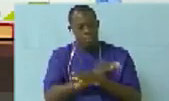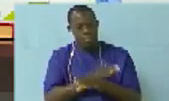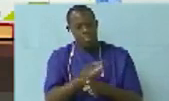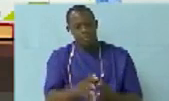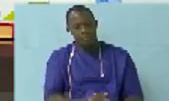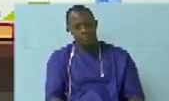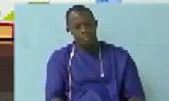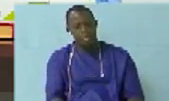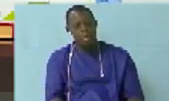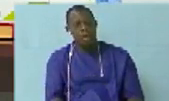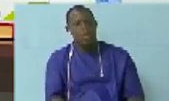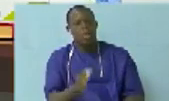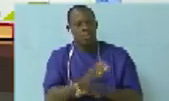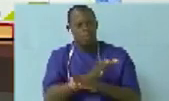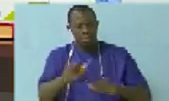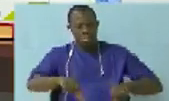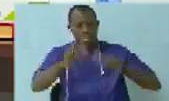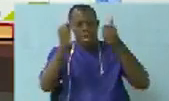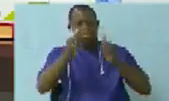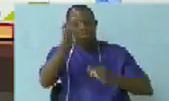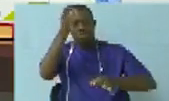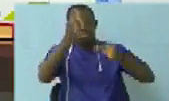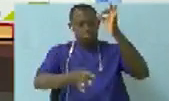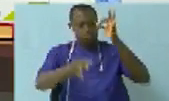before the commencement of the court. So